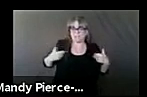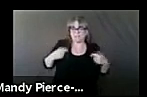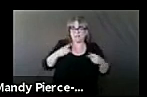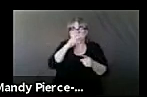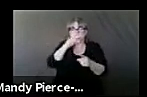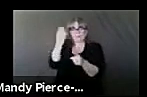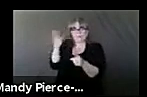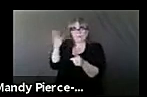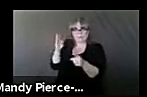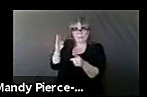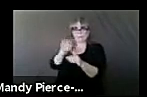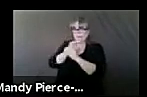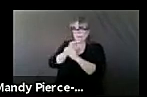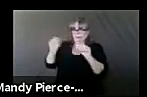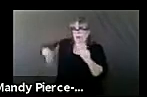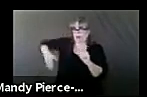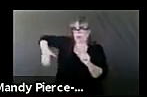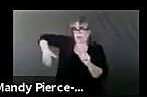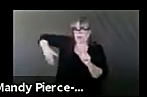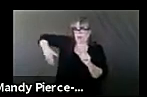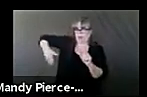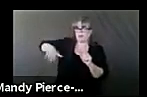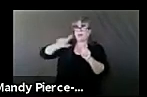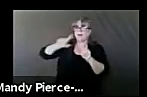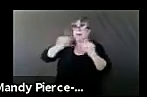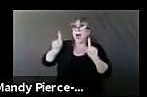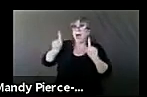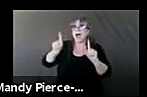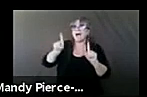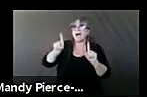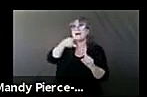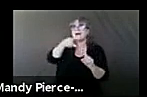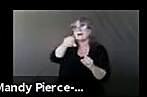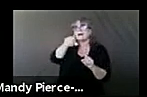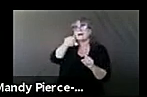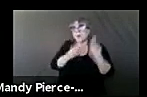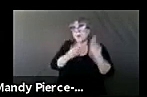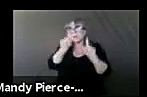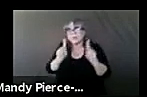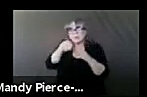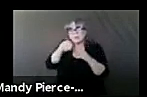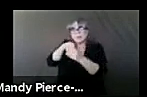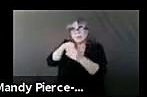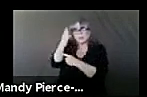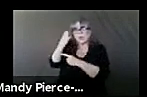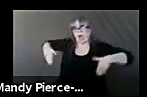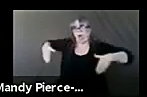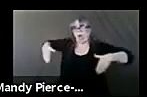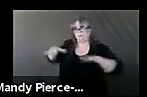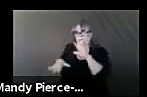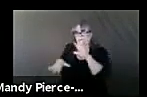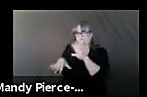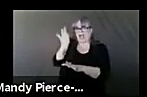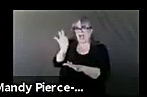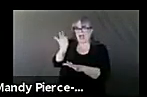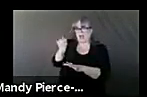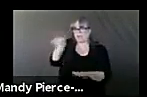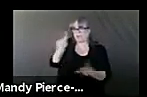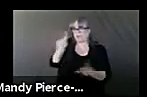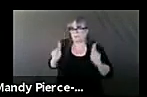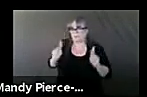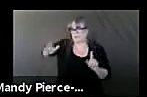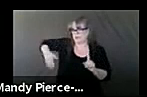those counties. It just means that we haven't detected them through testing and surveillance. And these are the data I will